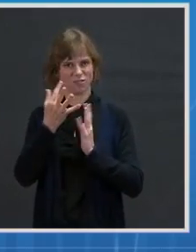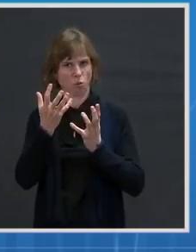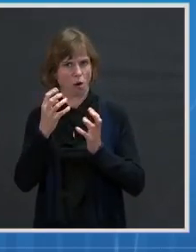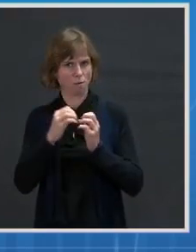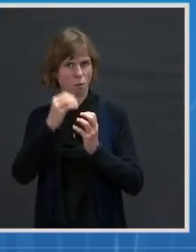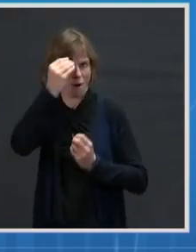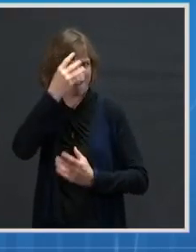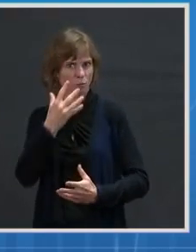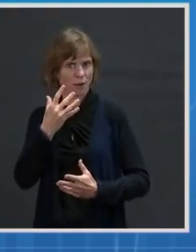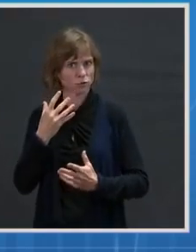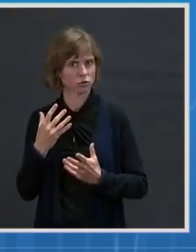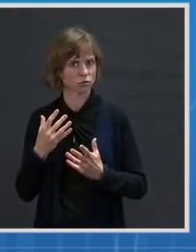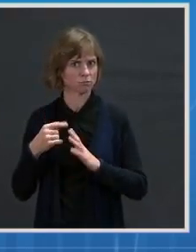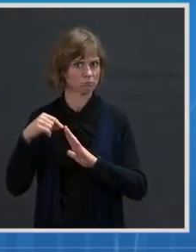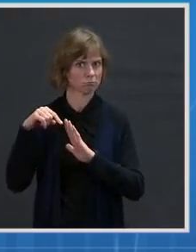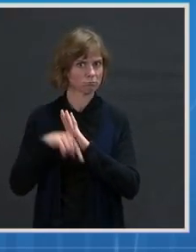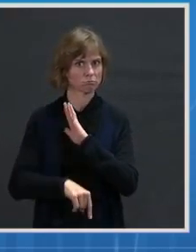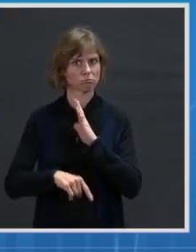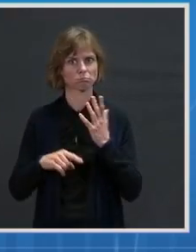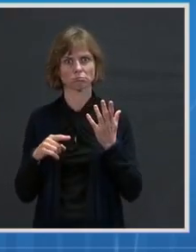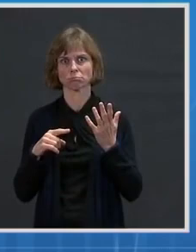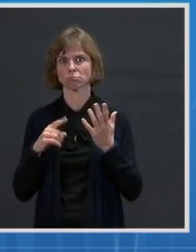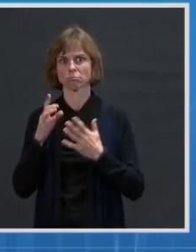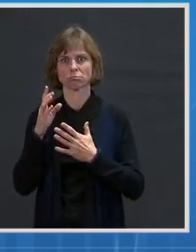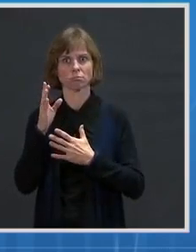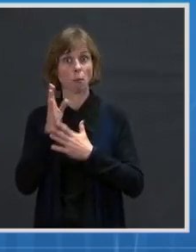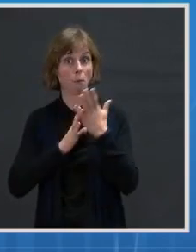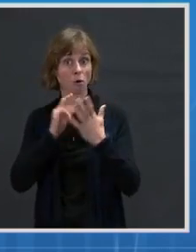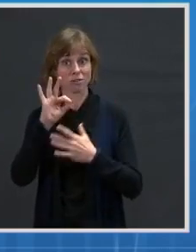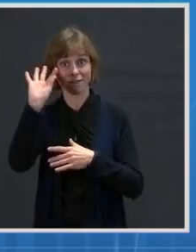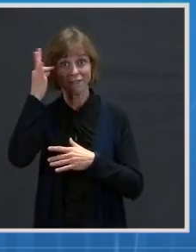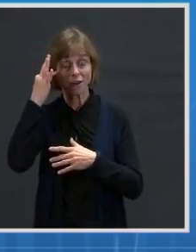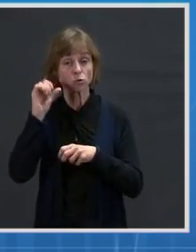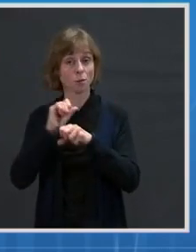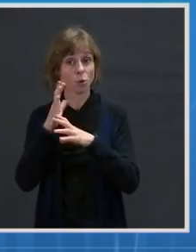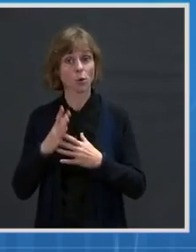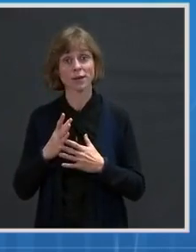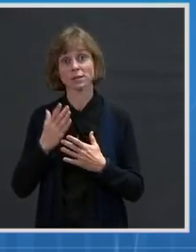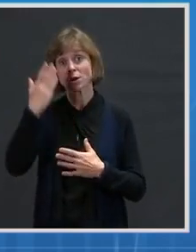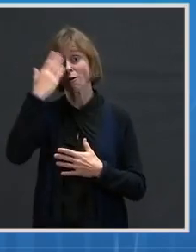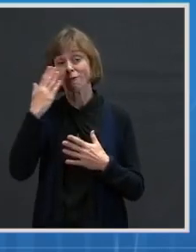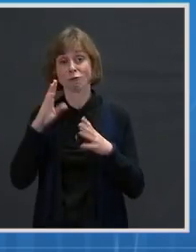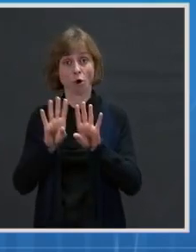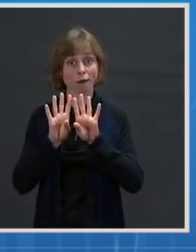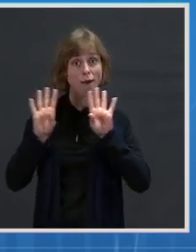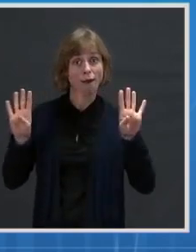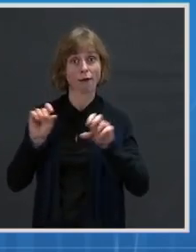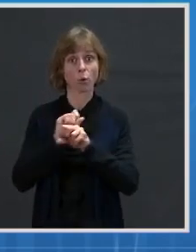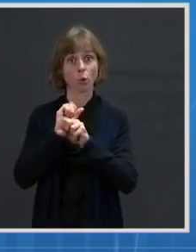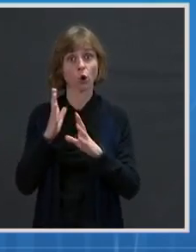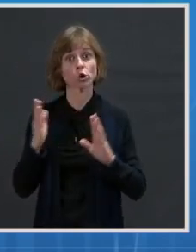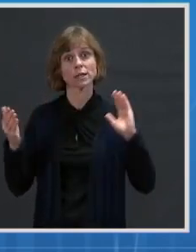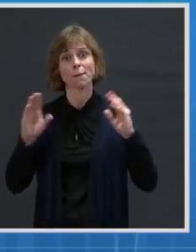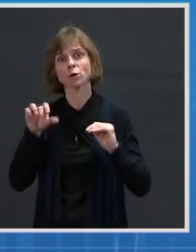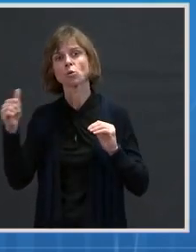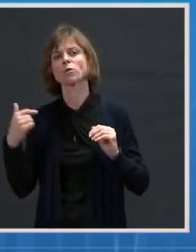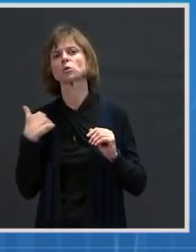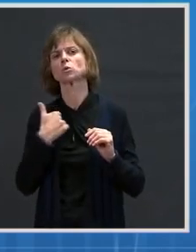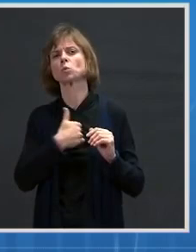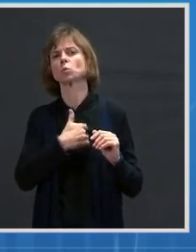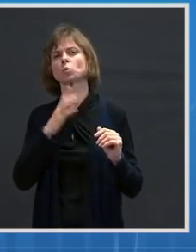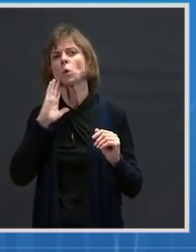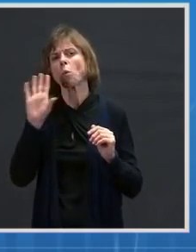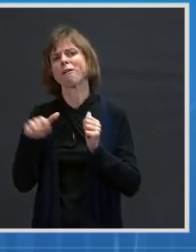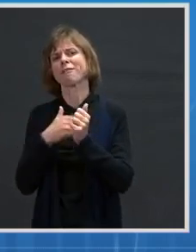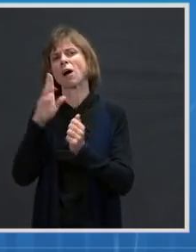detailed questions on aspects of federal employees, frontline workers versus others, we will follow up with you